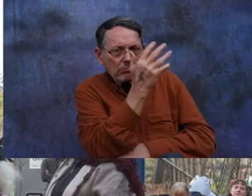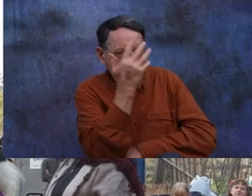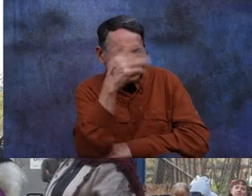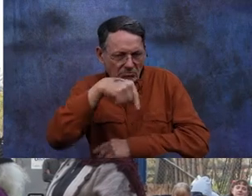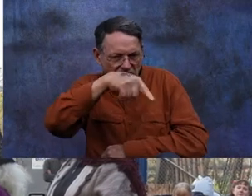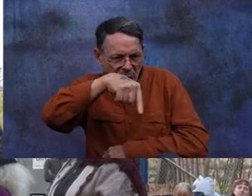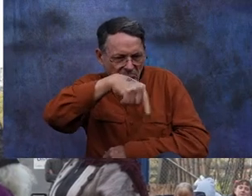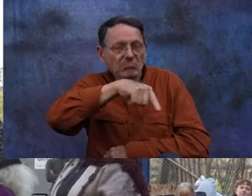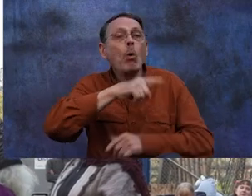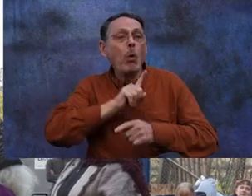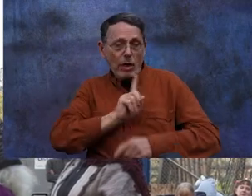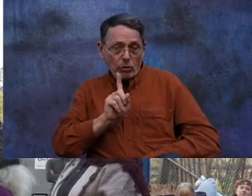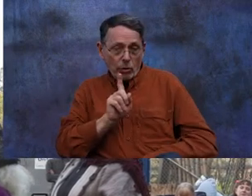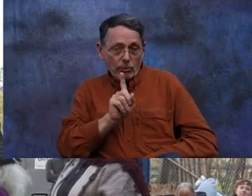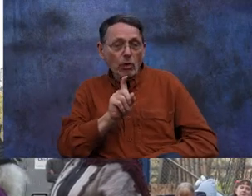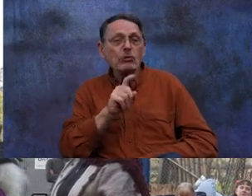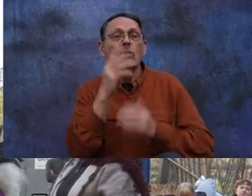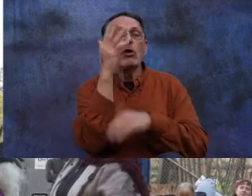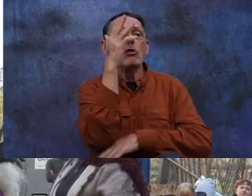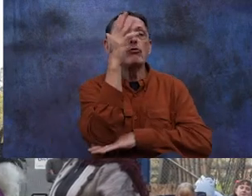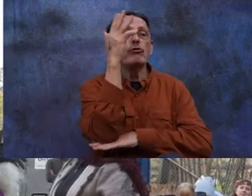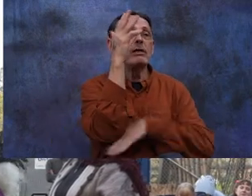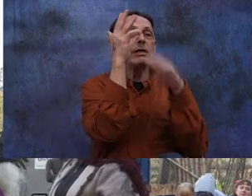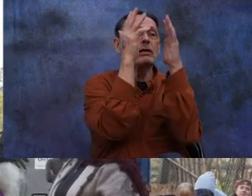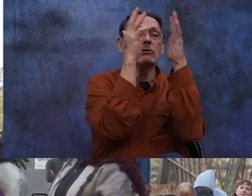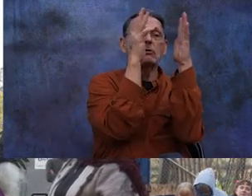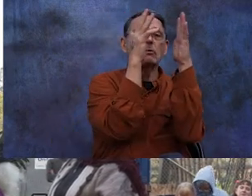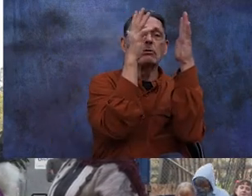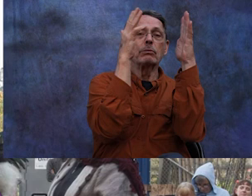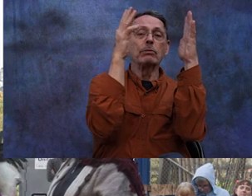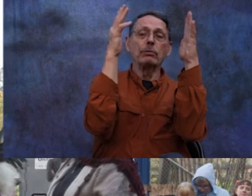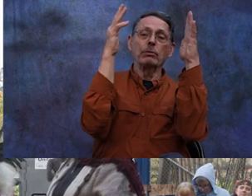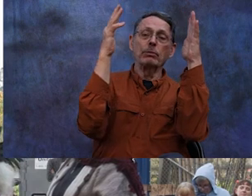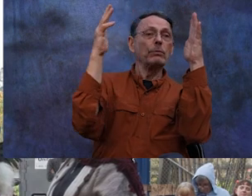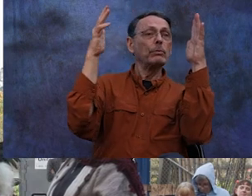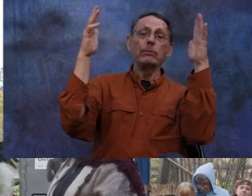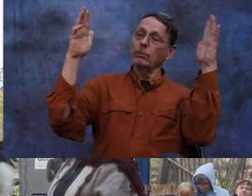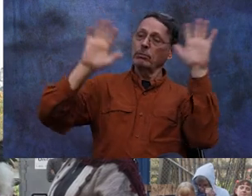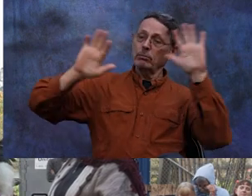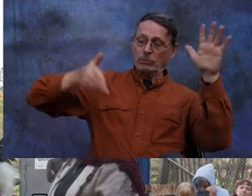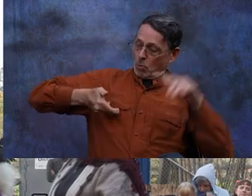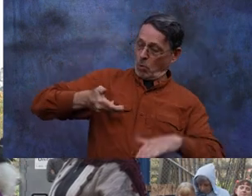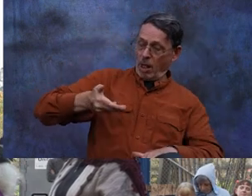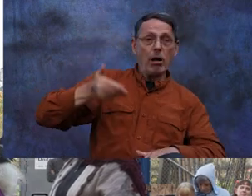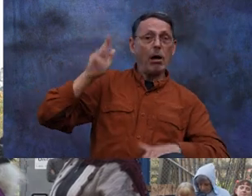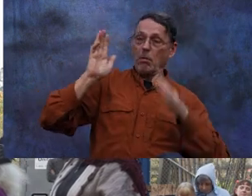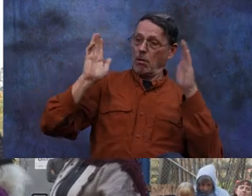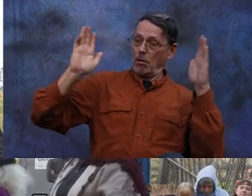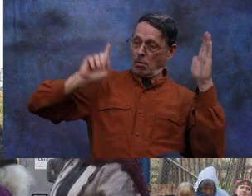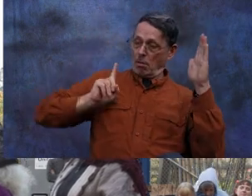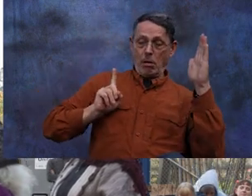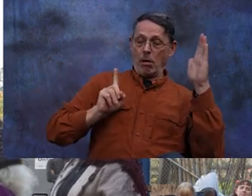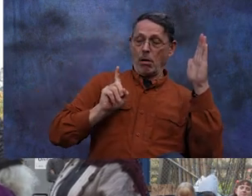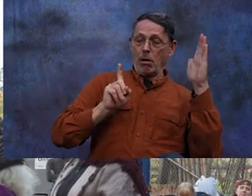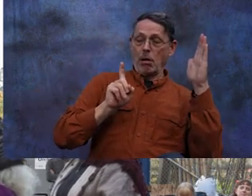approach, the trees open up to welcome you. And as your soul goes through, that hole